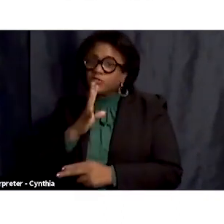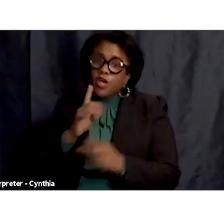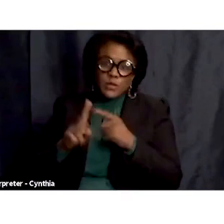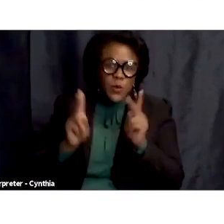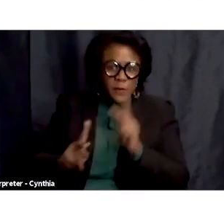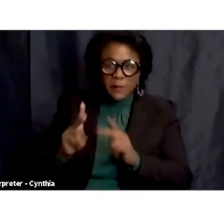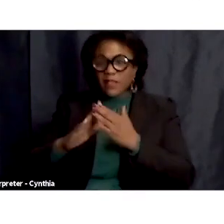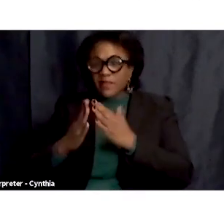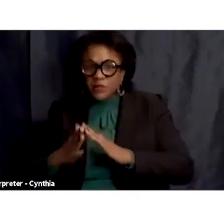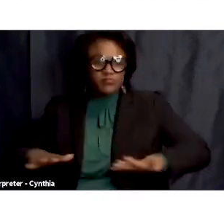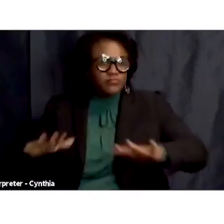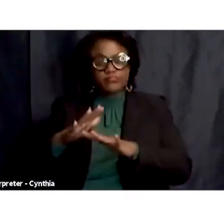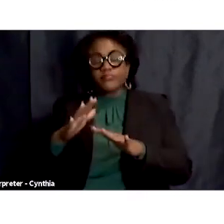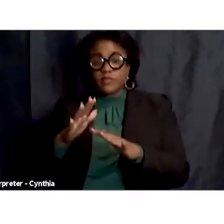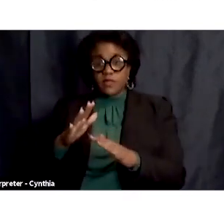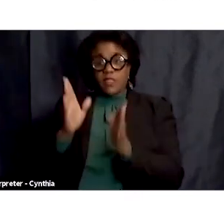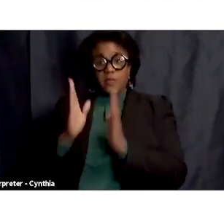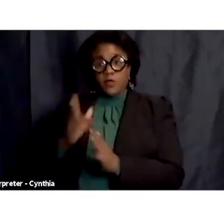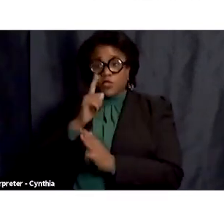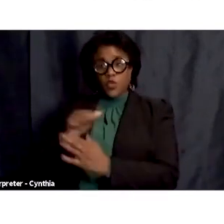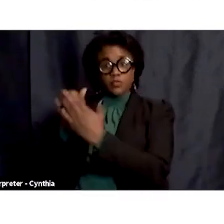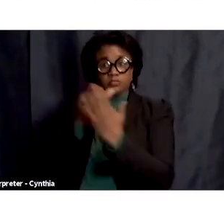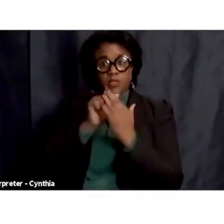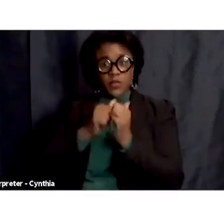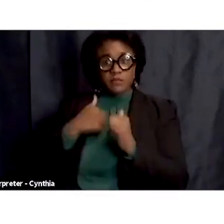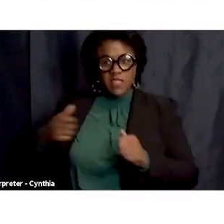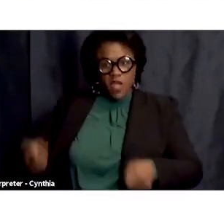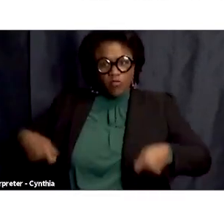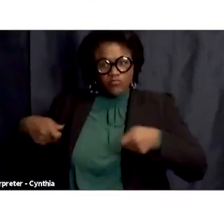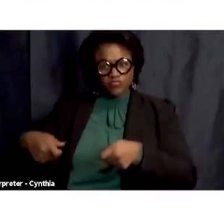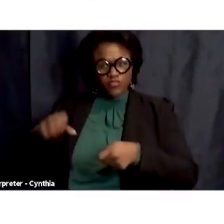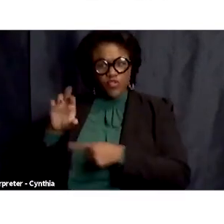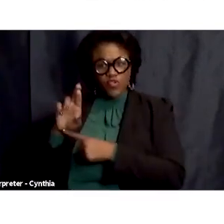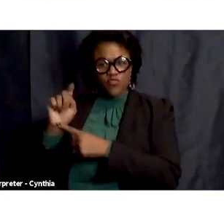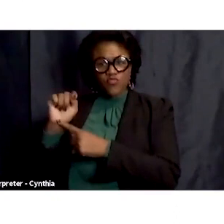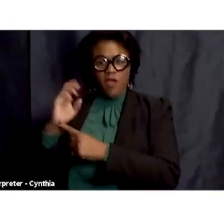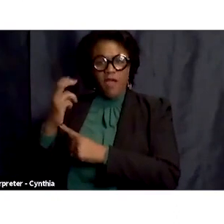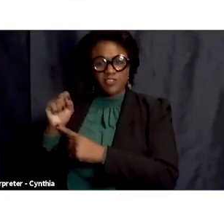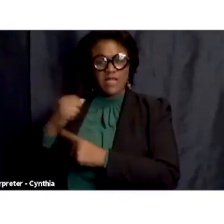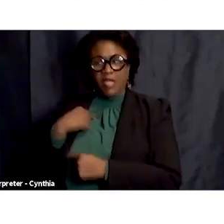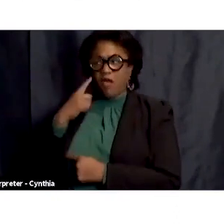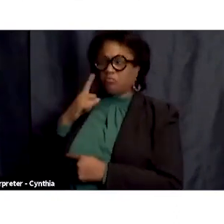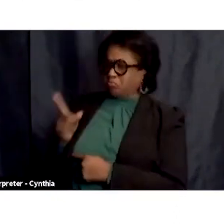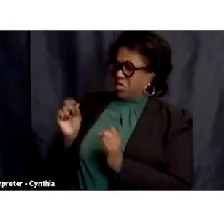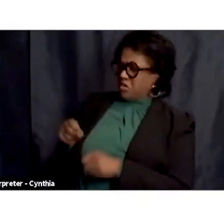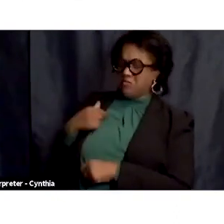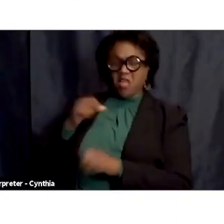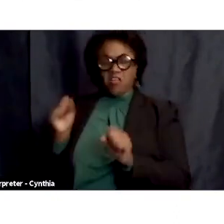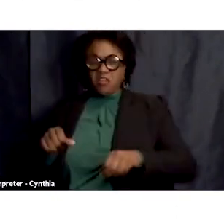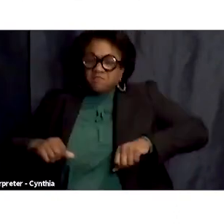in the community. The person who was canvassing with me was on crutches, and I was like, if he can do it, I can do it.